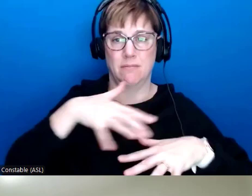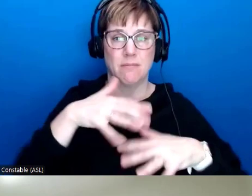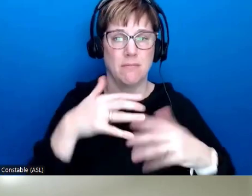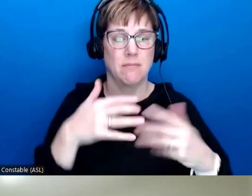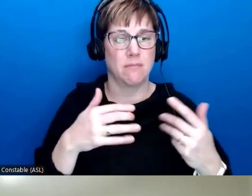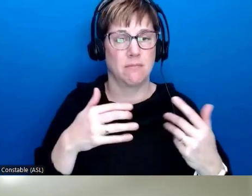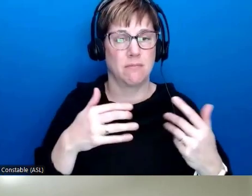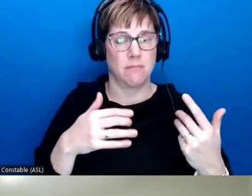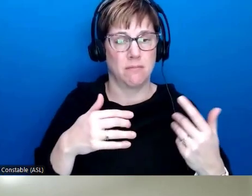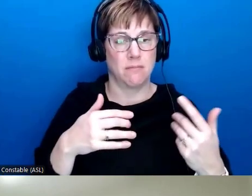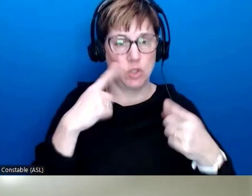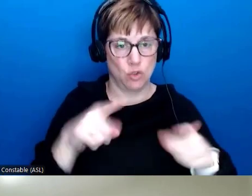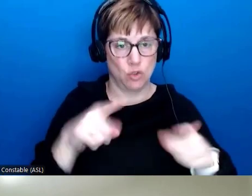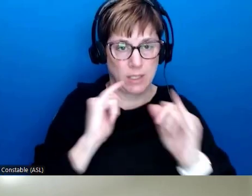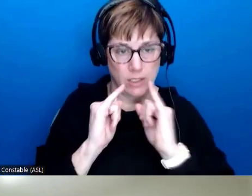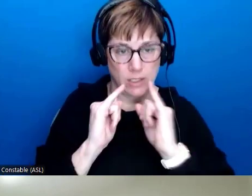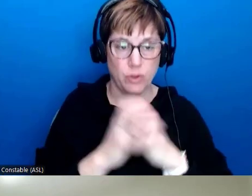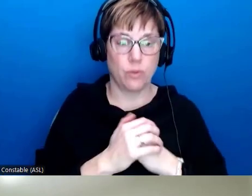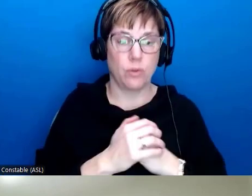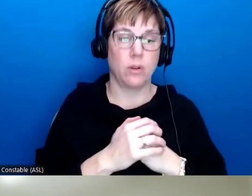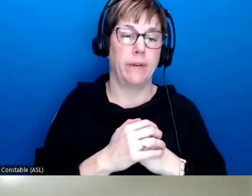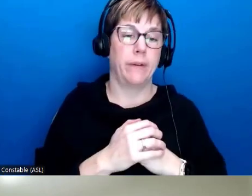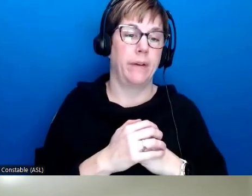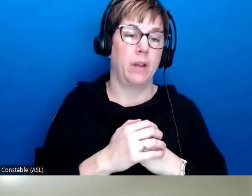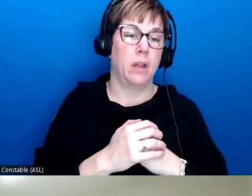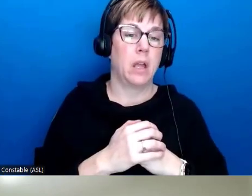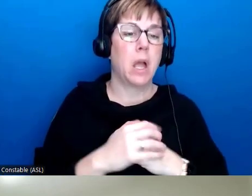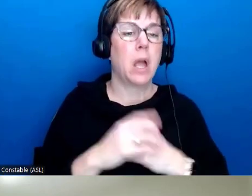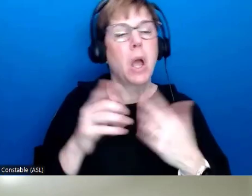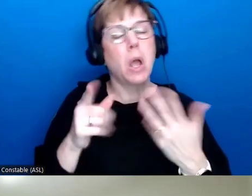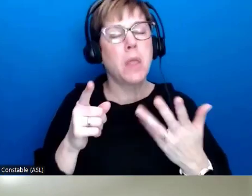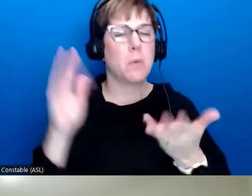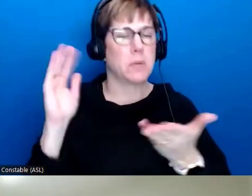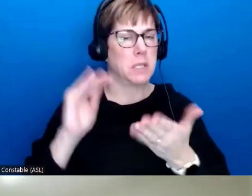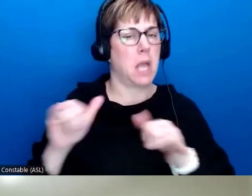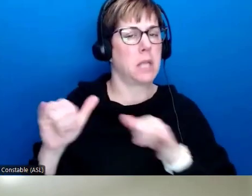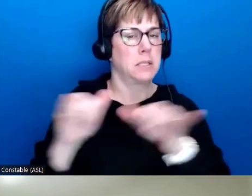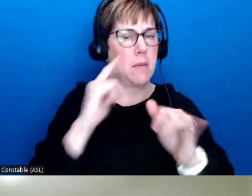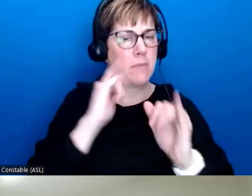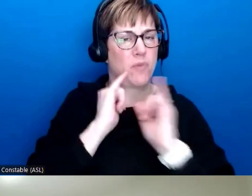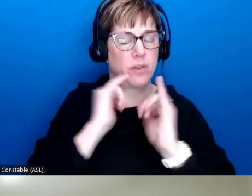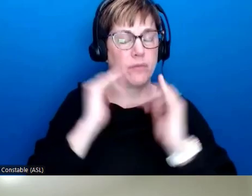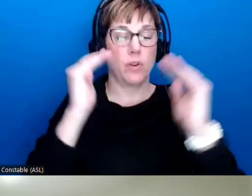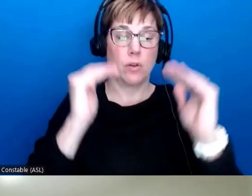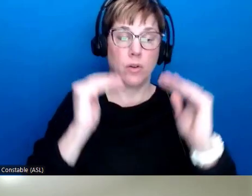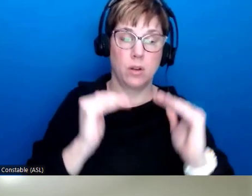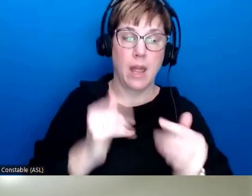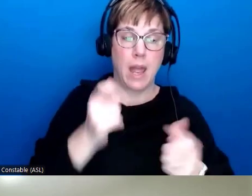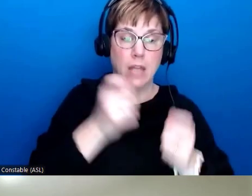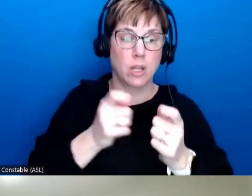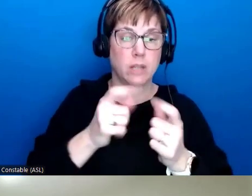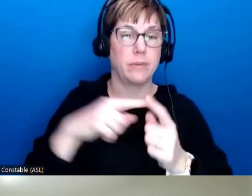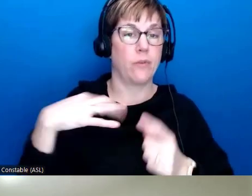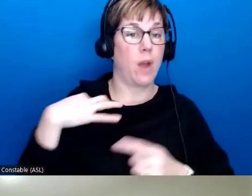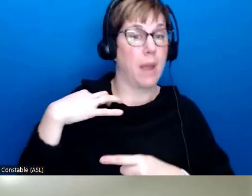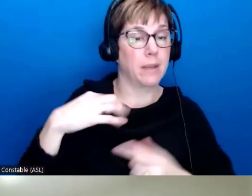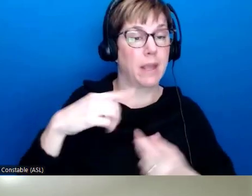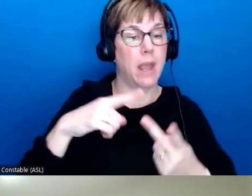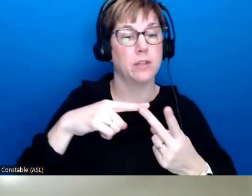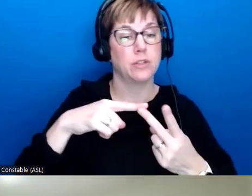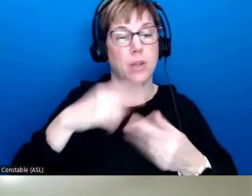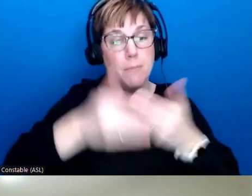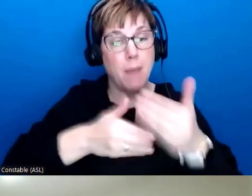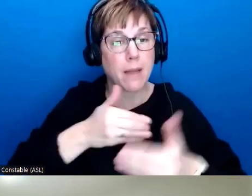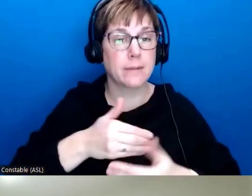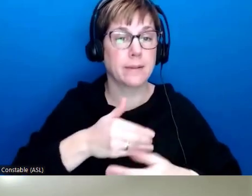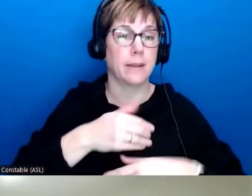in a interview. That's a little bit less common. And then adjustments to the application, policies, procedures, tests, things